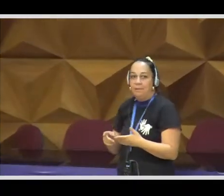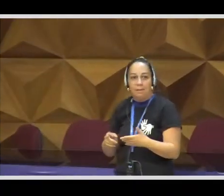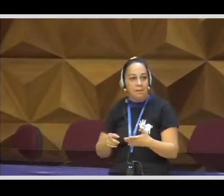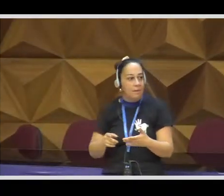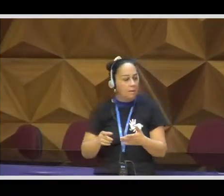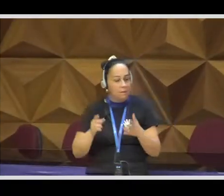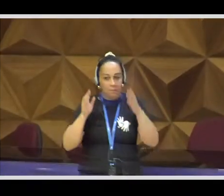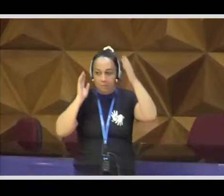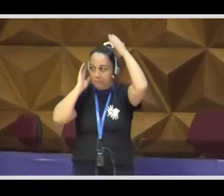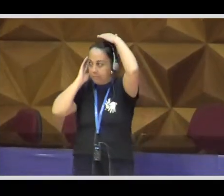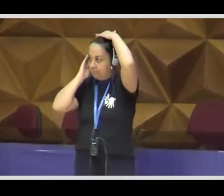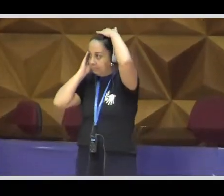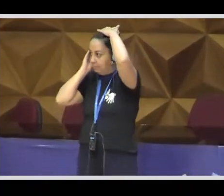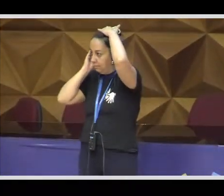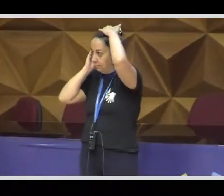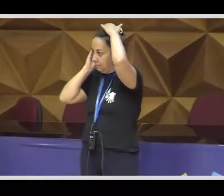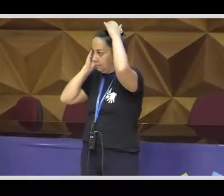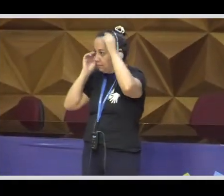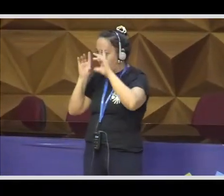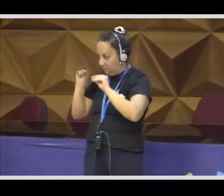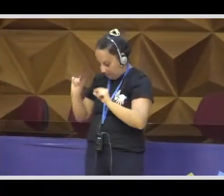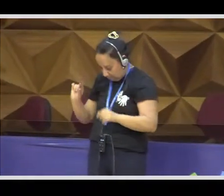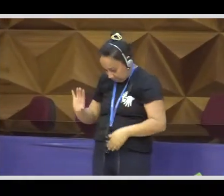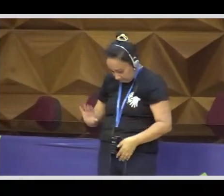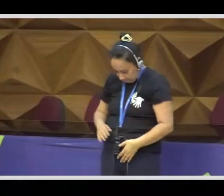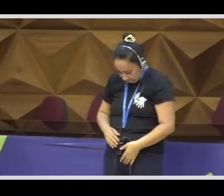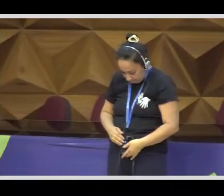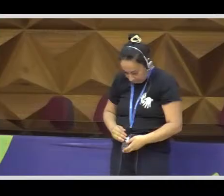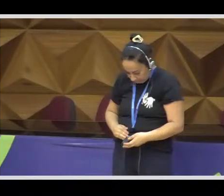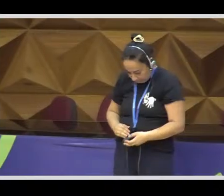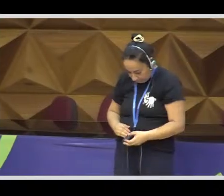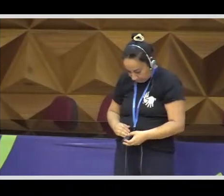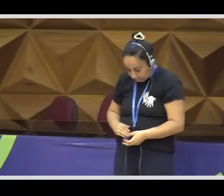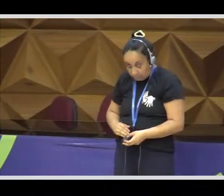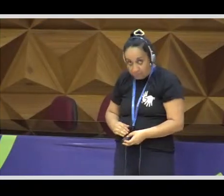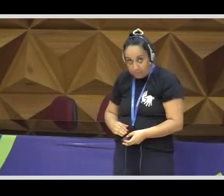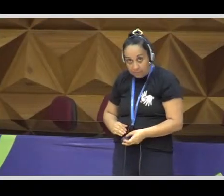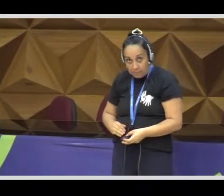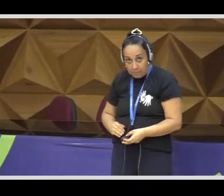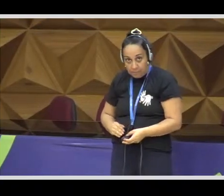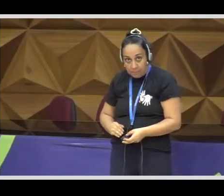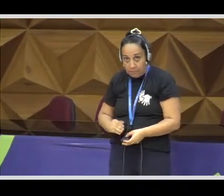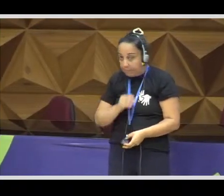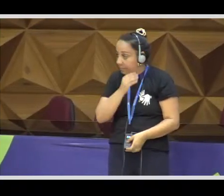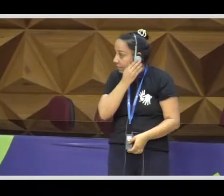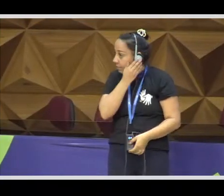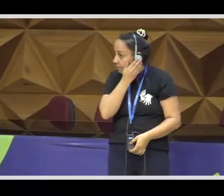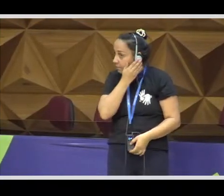the end of the conference. Everybody is a little bit tired, and also